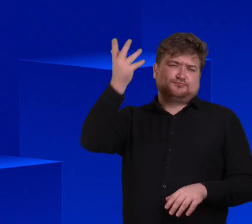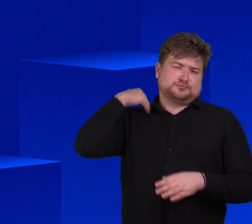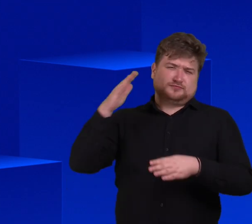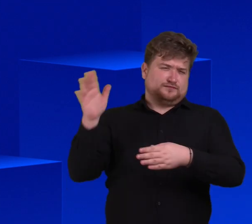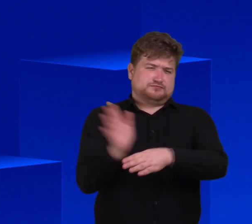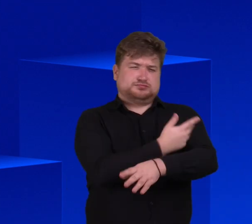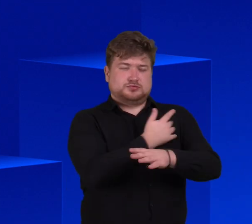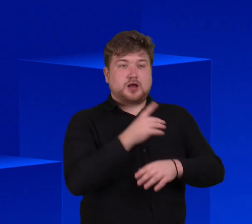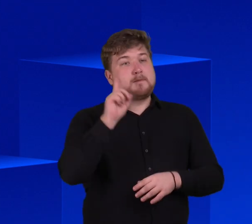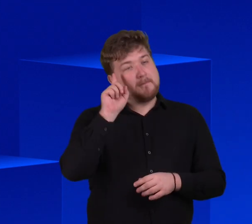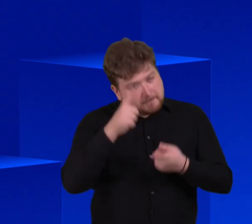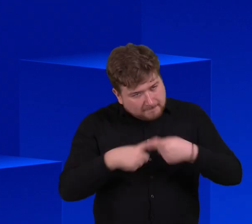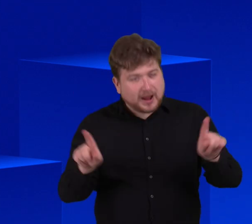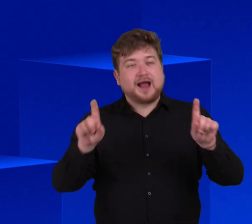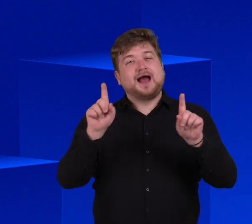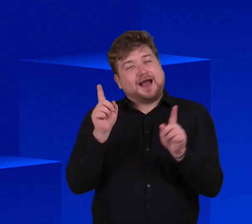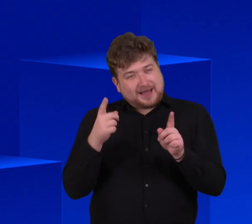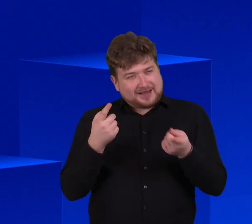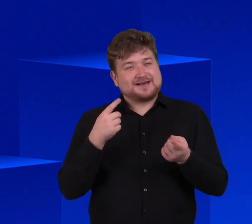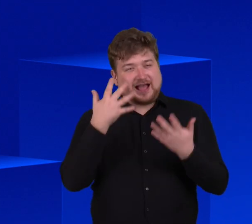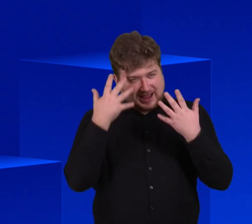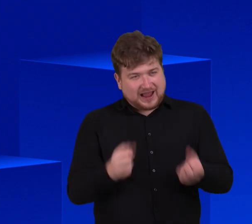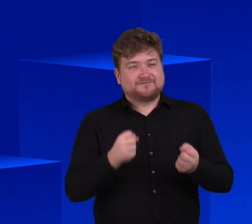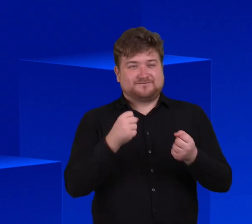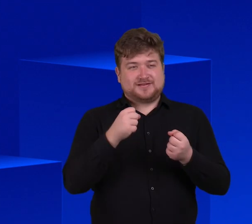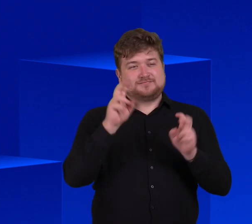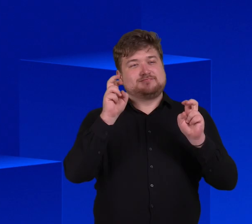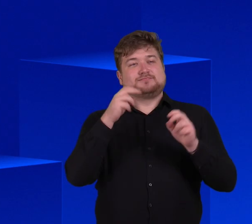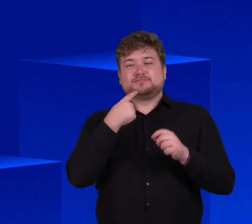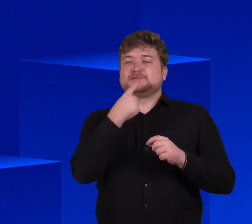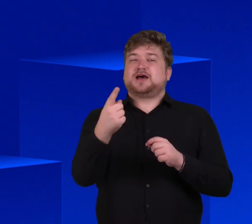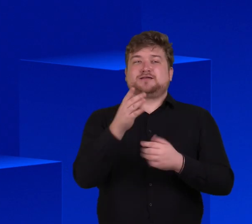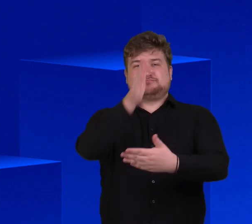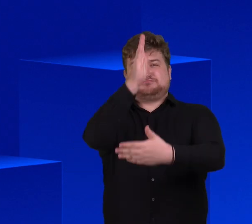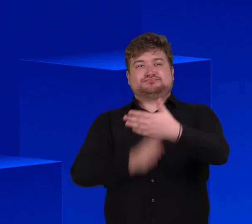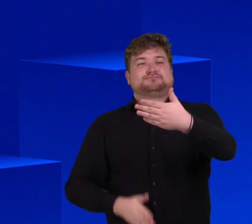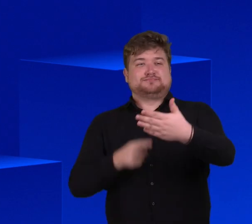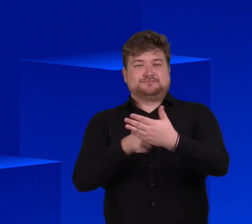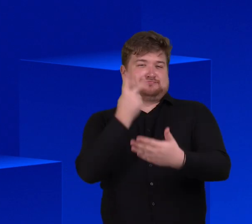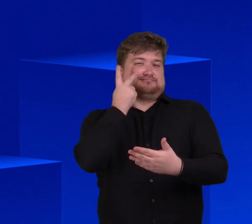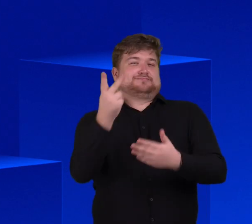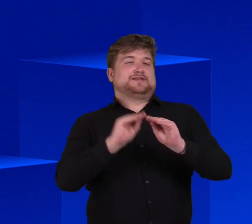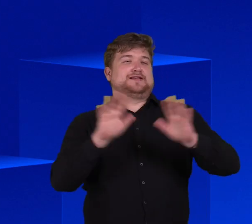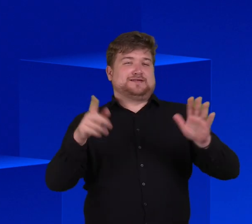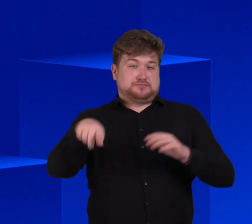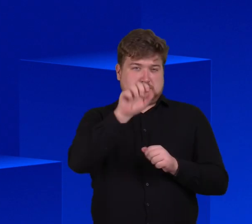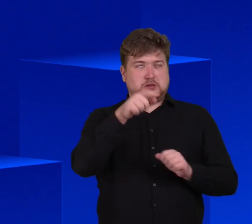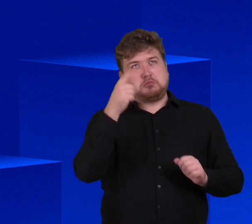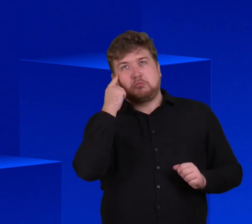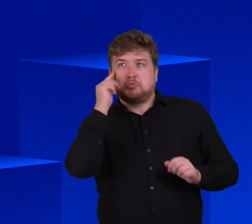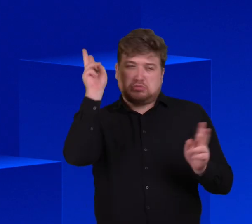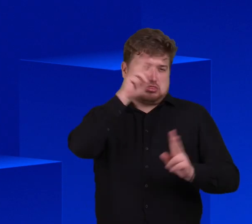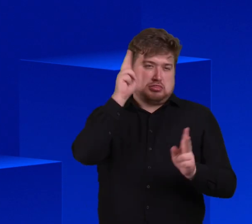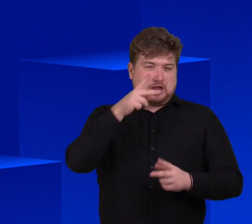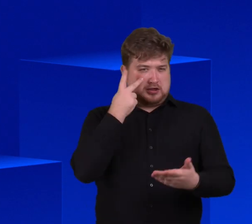that was well encapsulated by the former Minister for Environment in Bulgaria, Mr. Julian